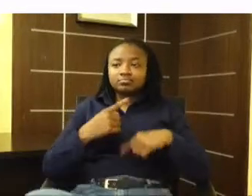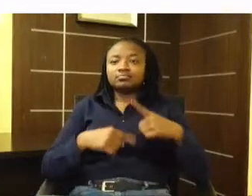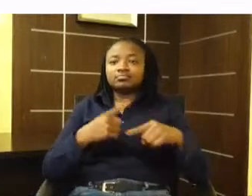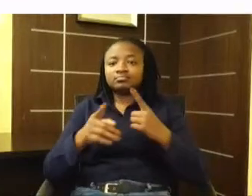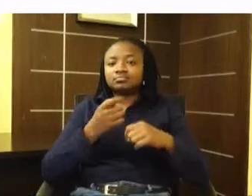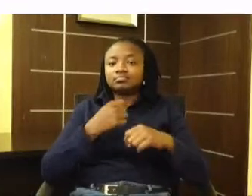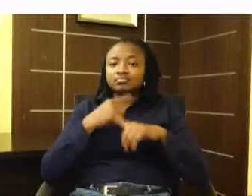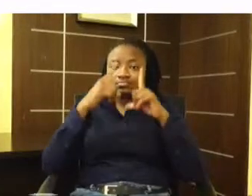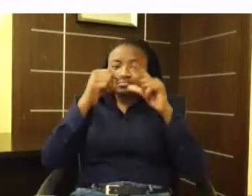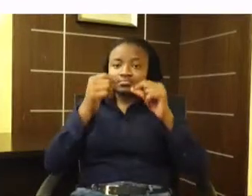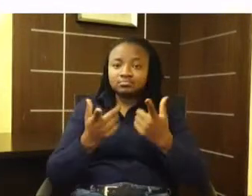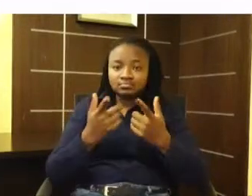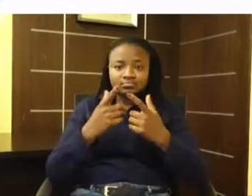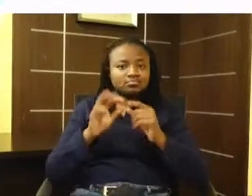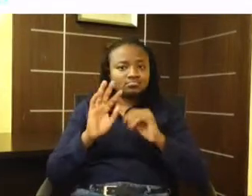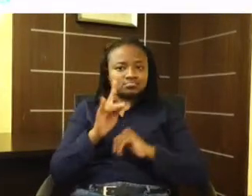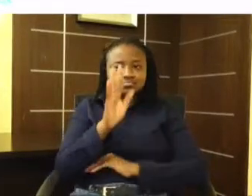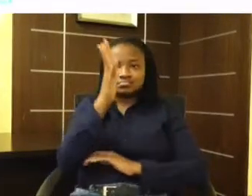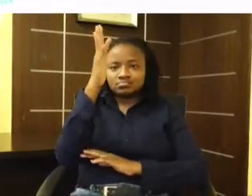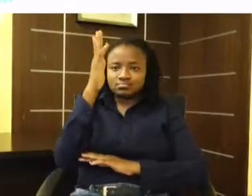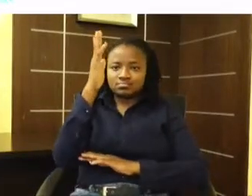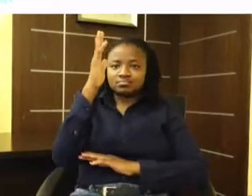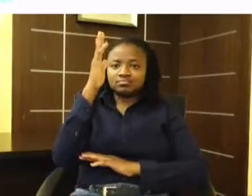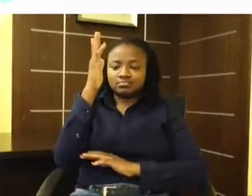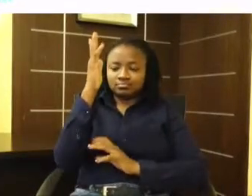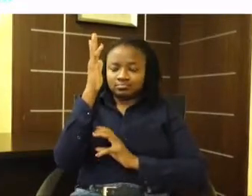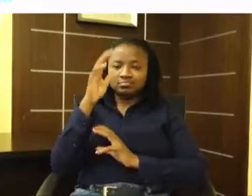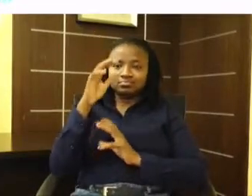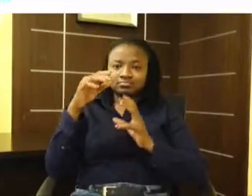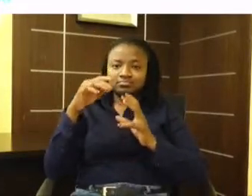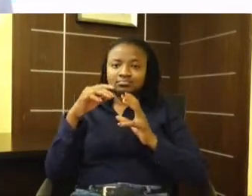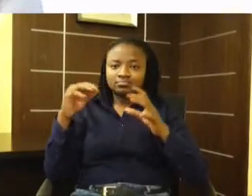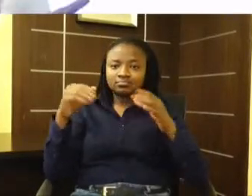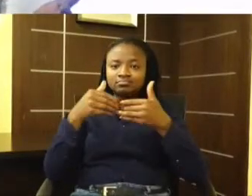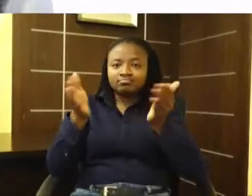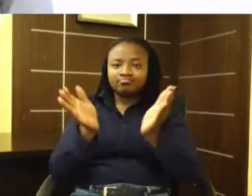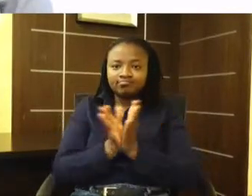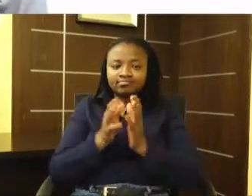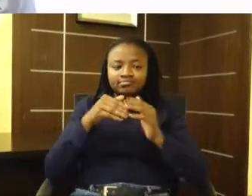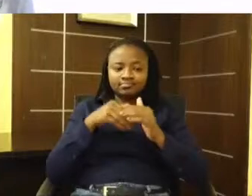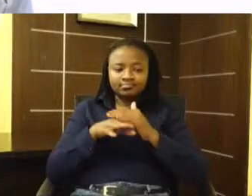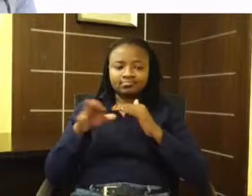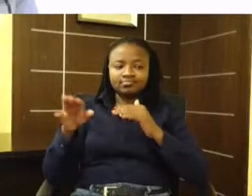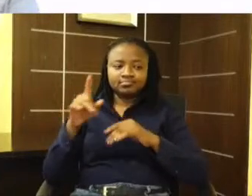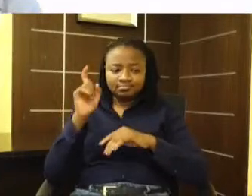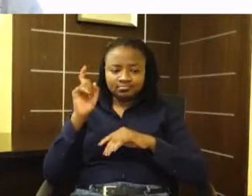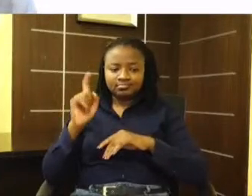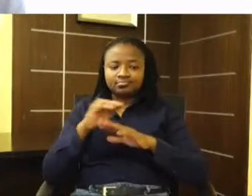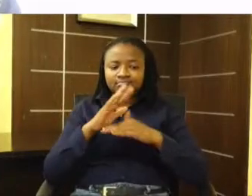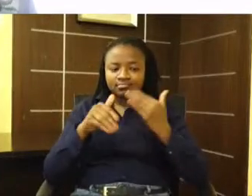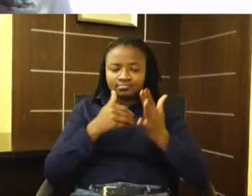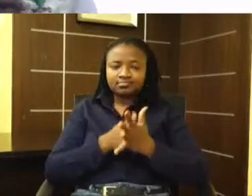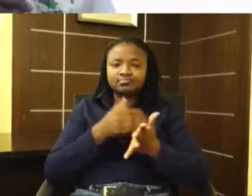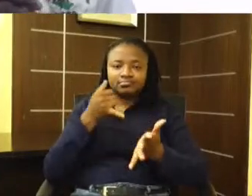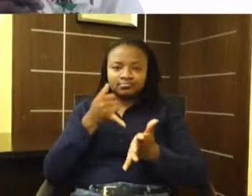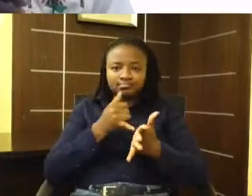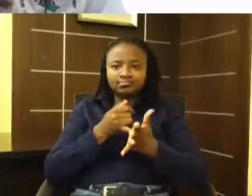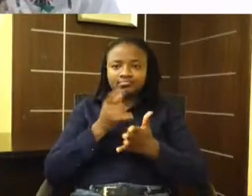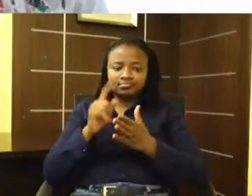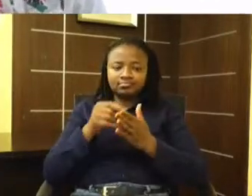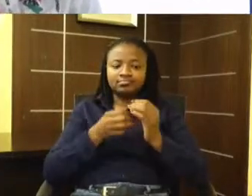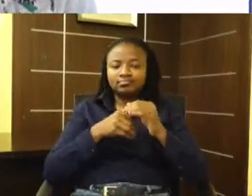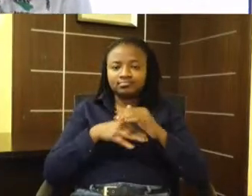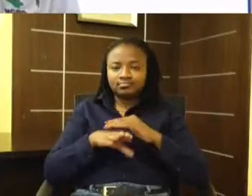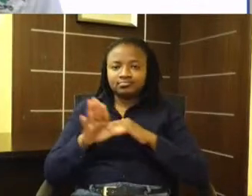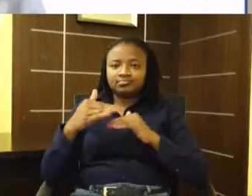the family tree. You have to bring up, mulizaliwa, lazima muzae hata kama ni